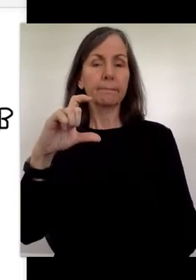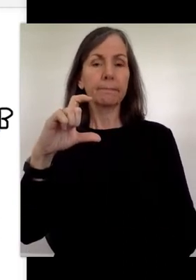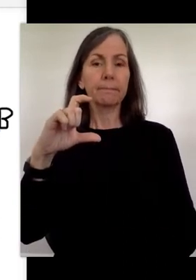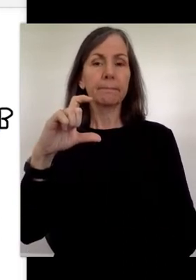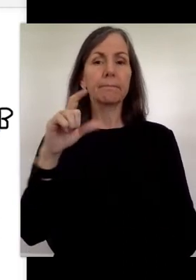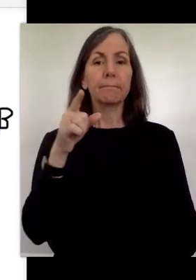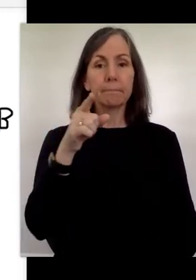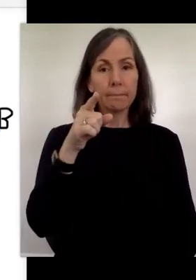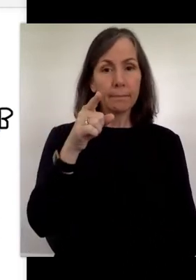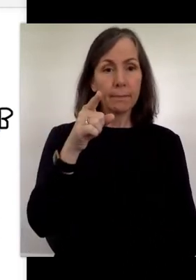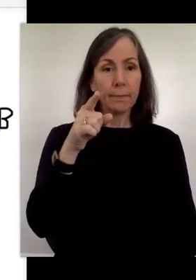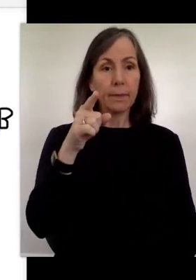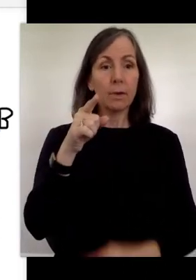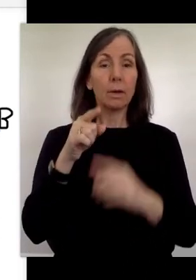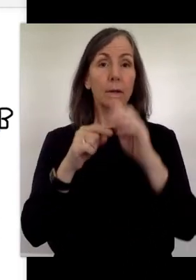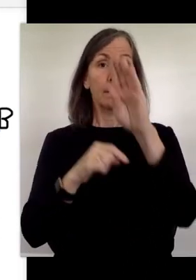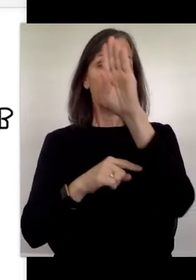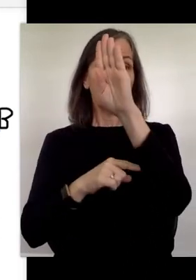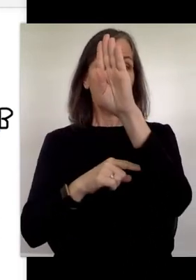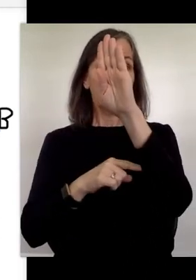There's my big B.